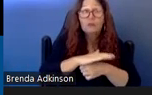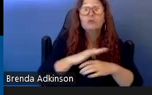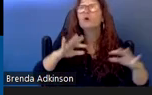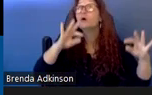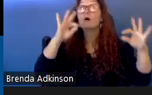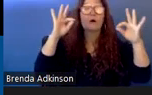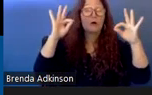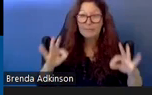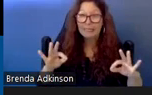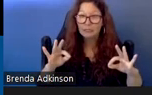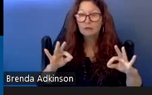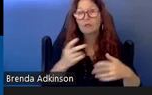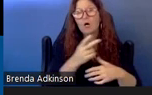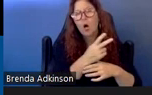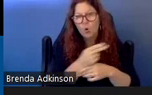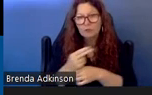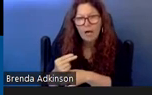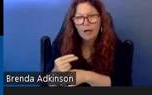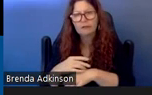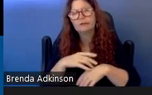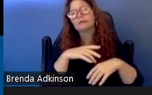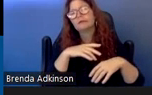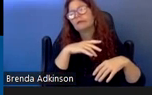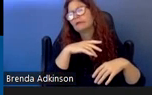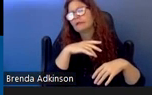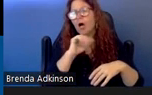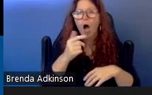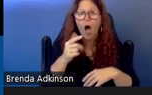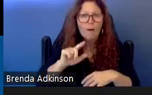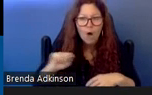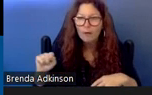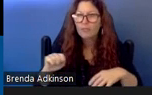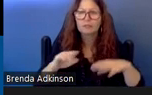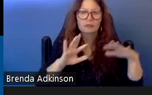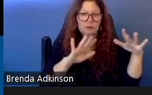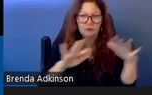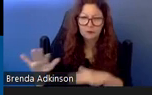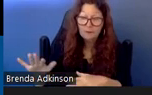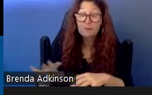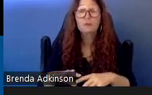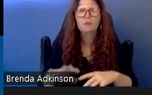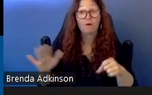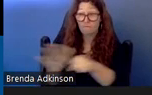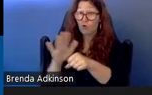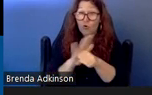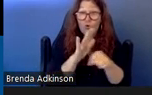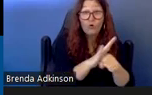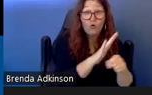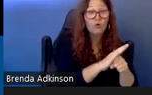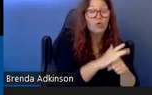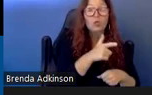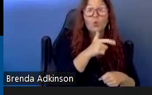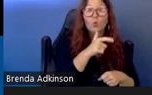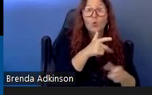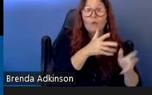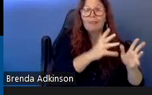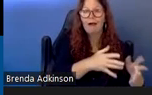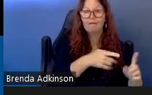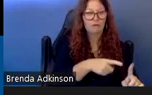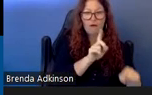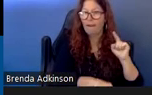better idea of what the remaining displaced population is. Not everyone goes